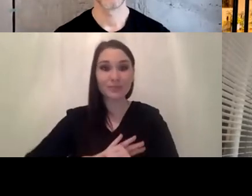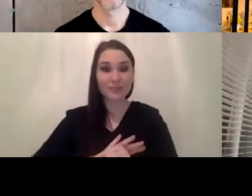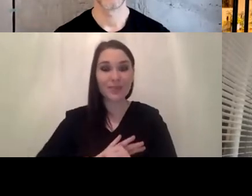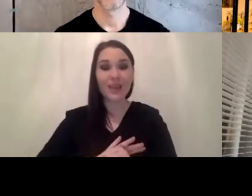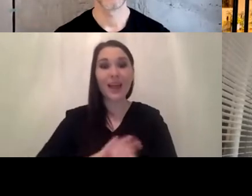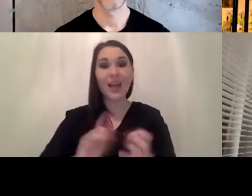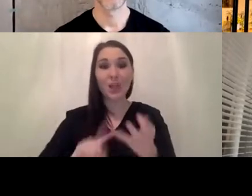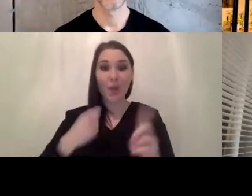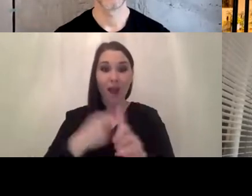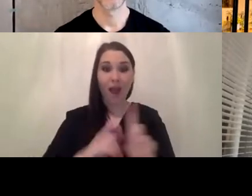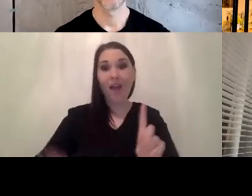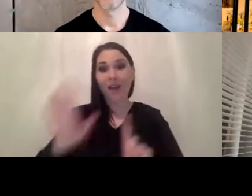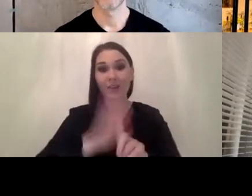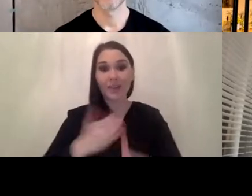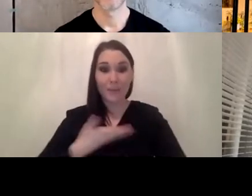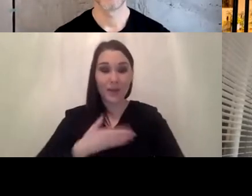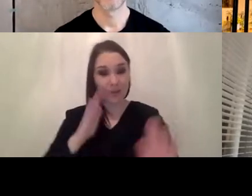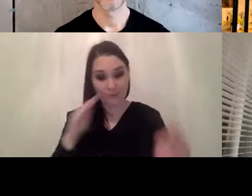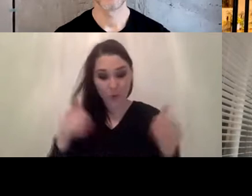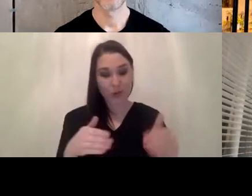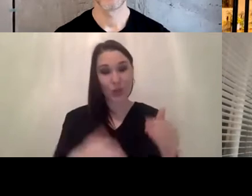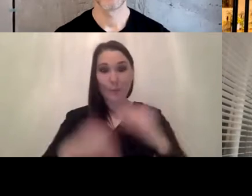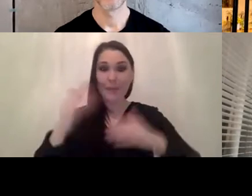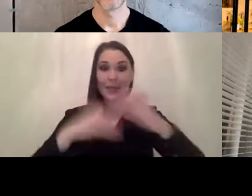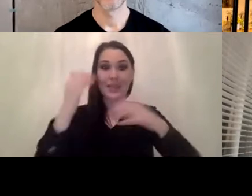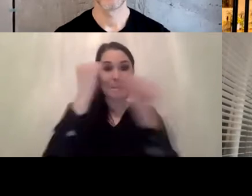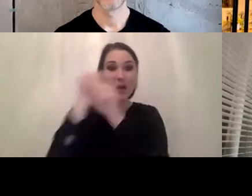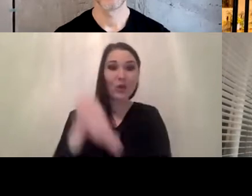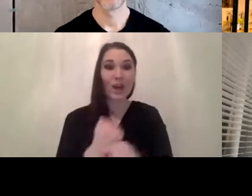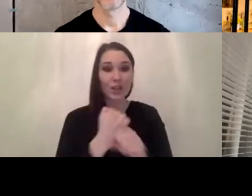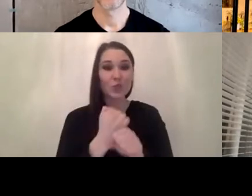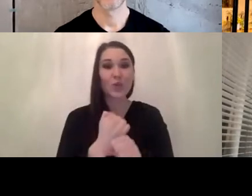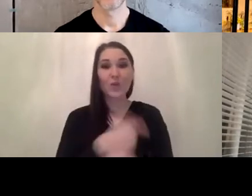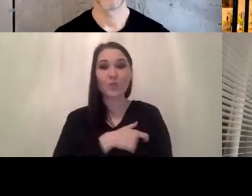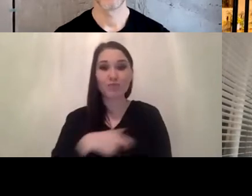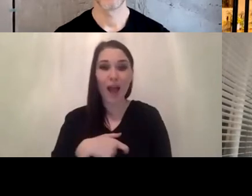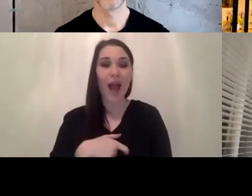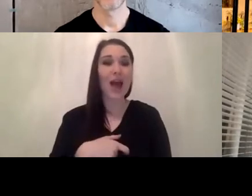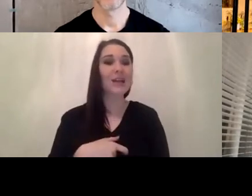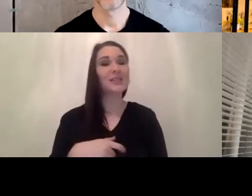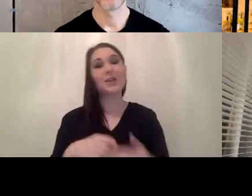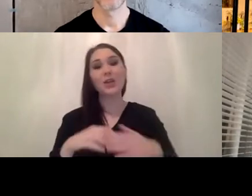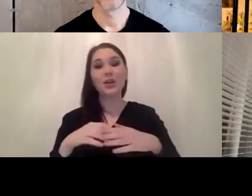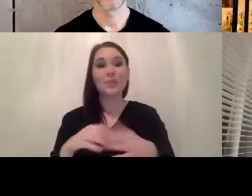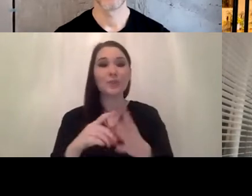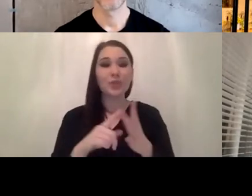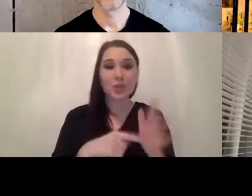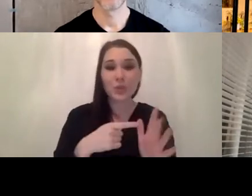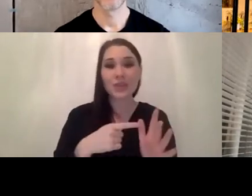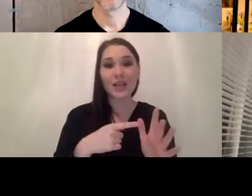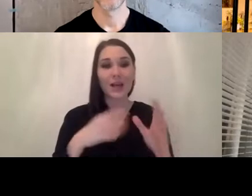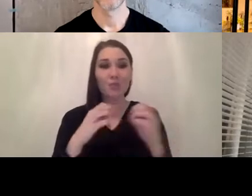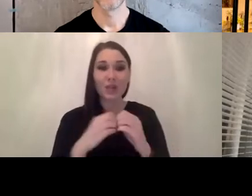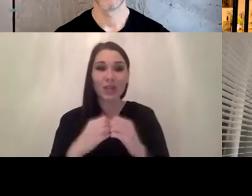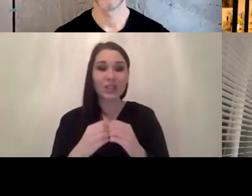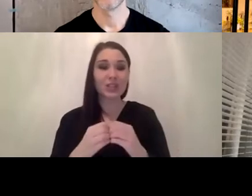we're really focused on building manufacturing distribution. So they own brands like British Gypsum, Jewson's, the Builders